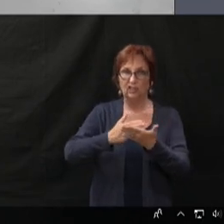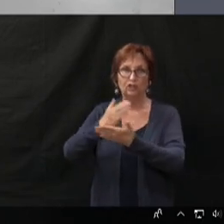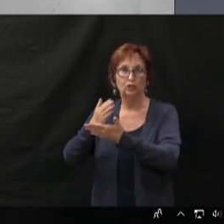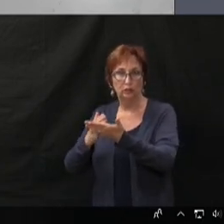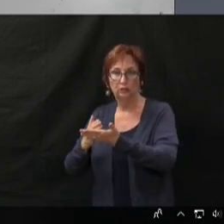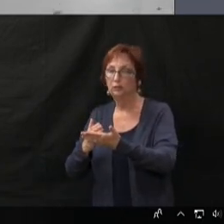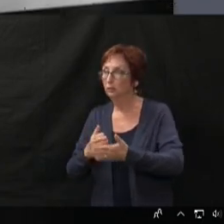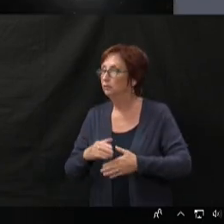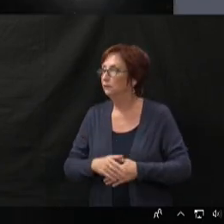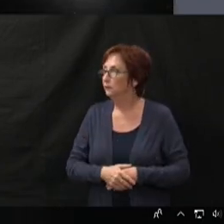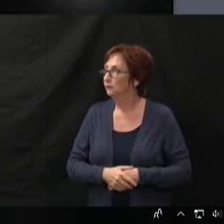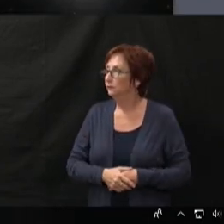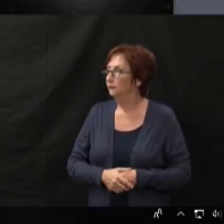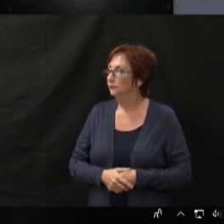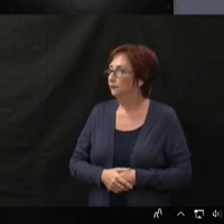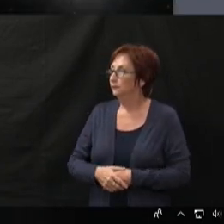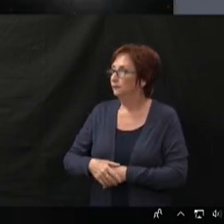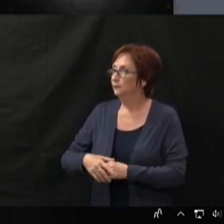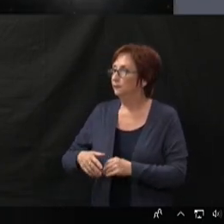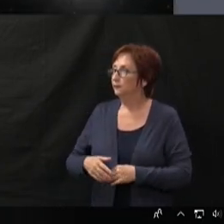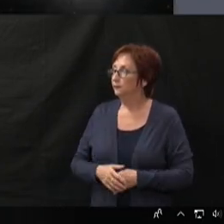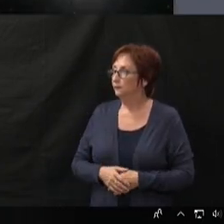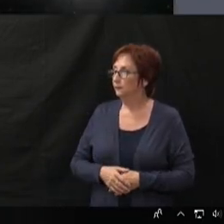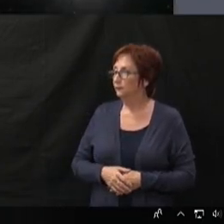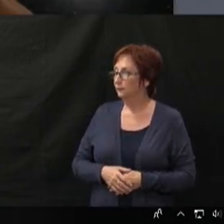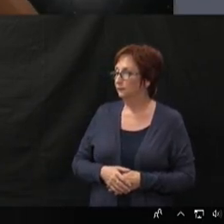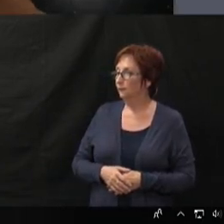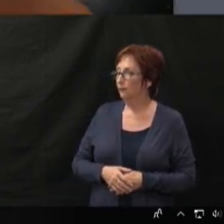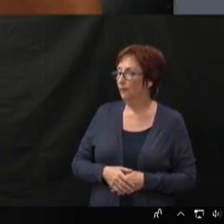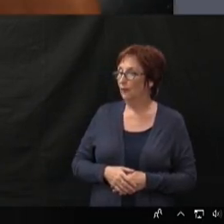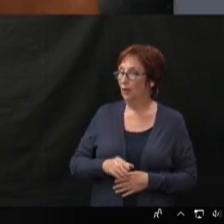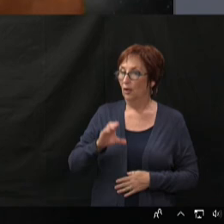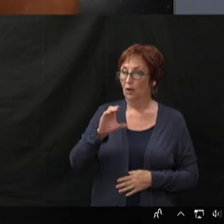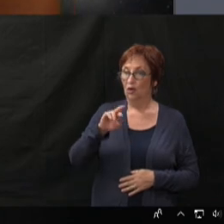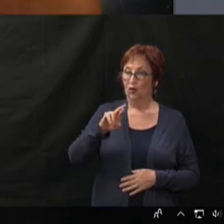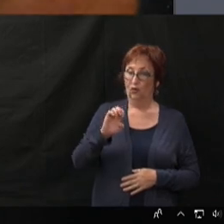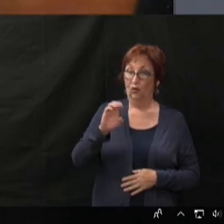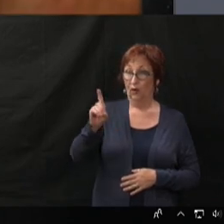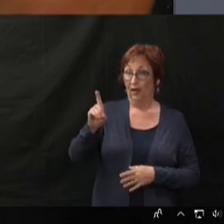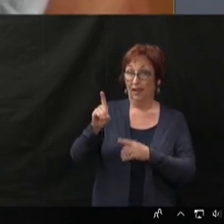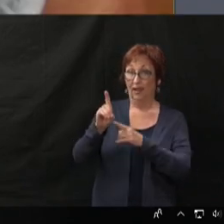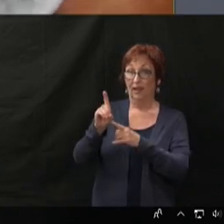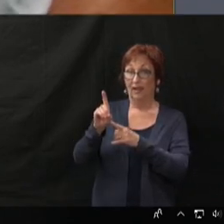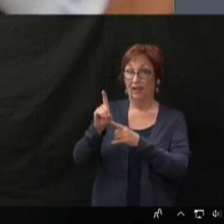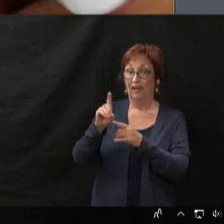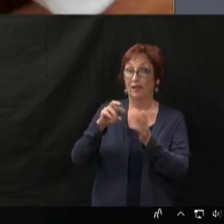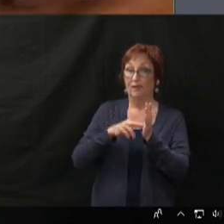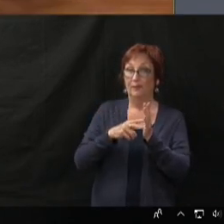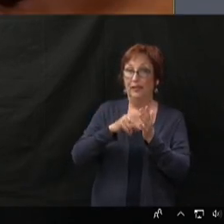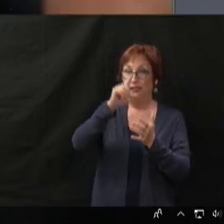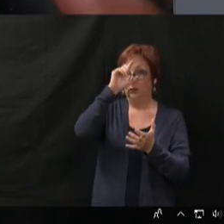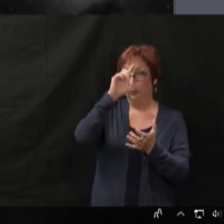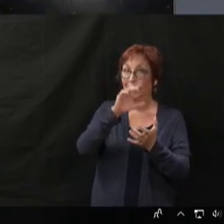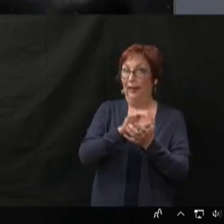dissect. That's the one I always remember. Cred, which is a really cool one, which means to